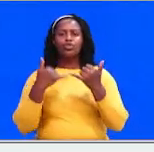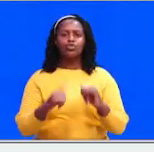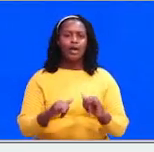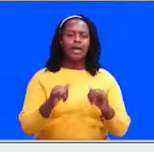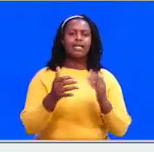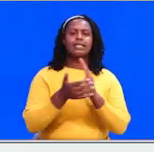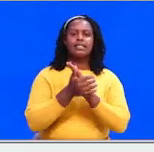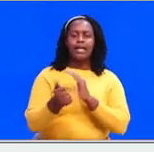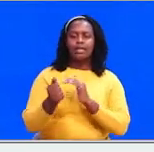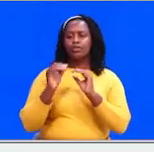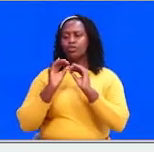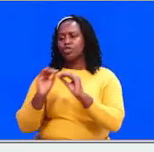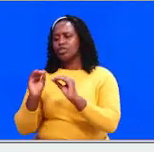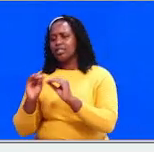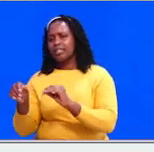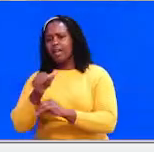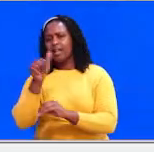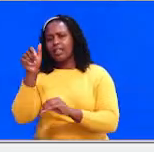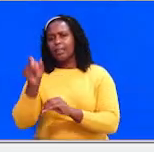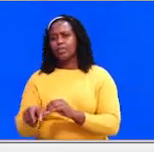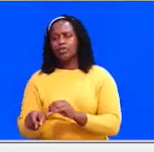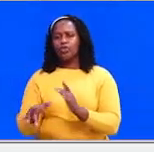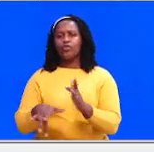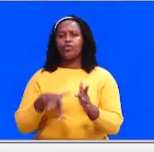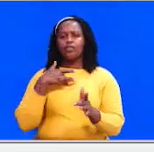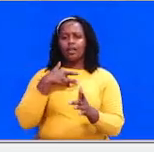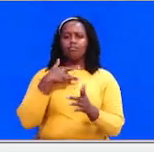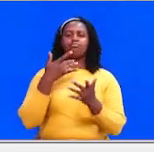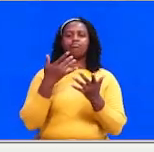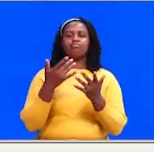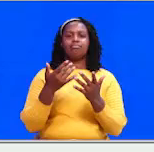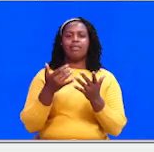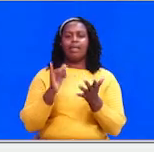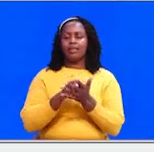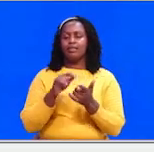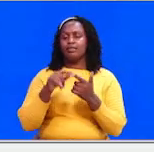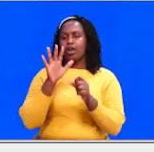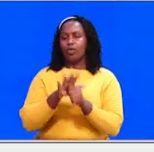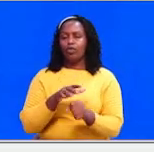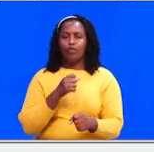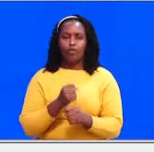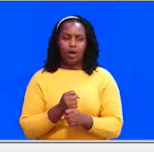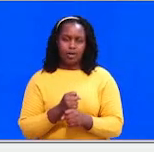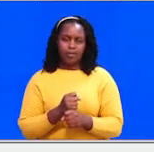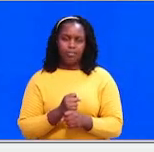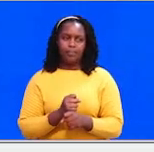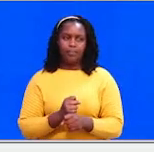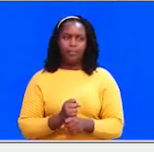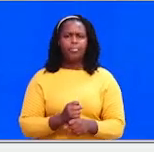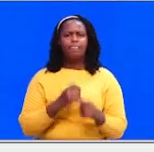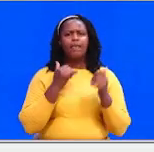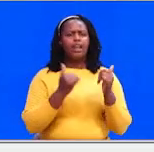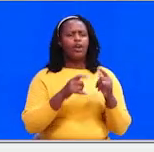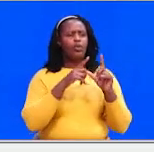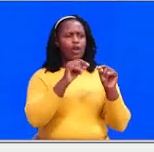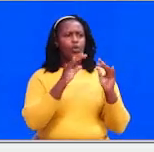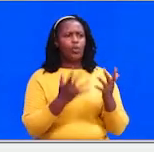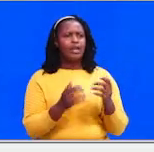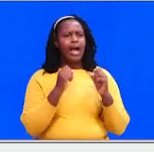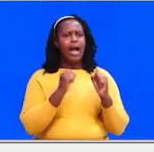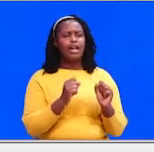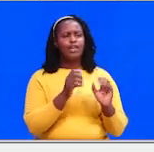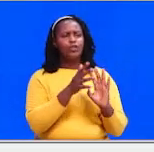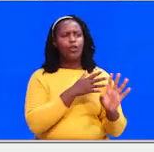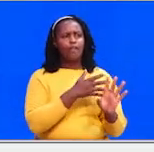still teaching another person, but it pulled through. Okay. Yeah. So you mentioned that in the beginning, obviously, it was really hard to convince people to pay